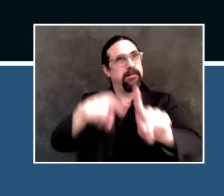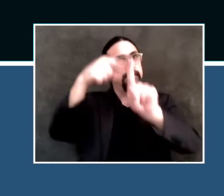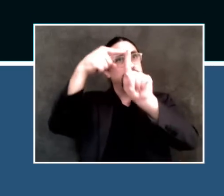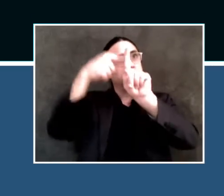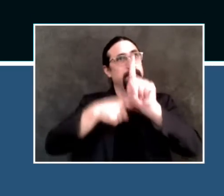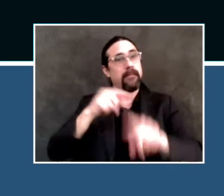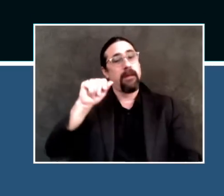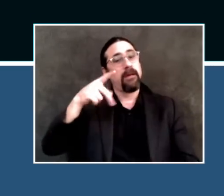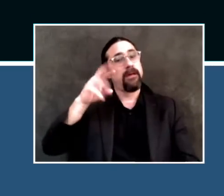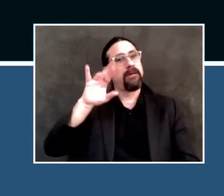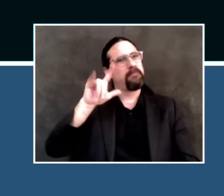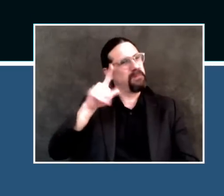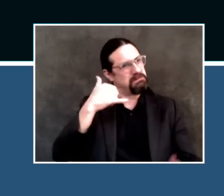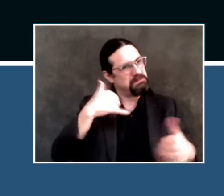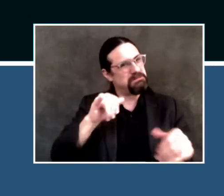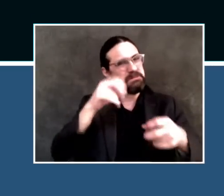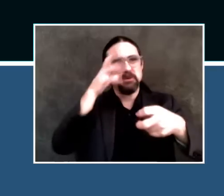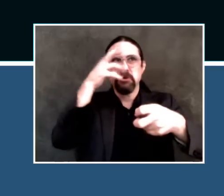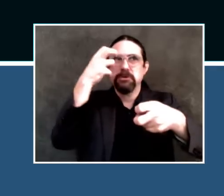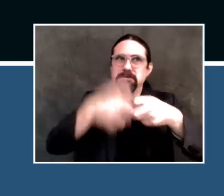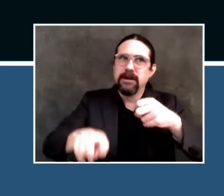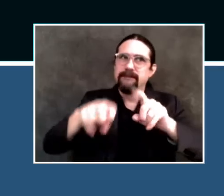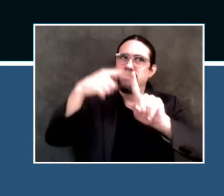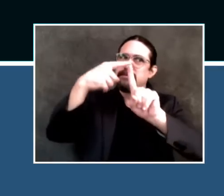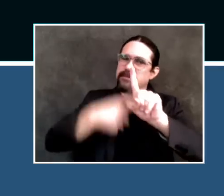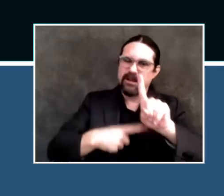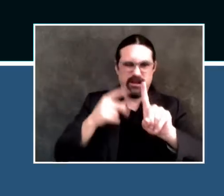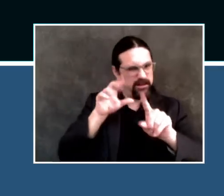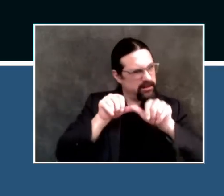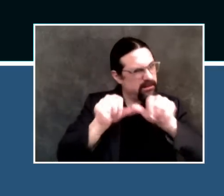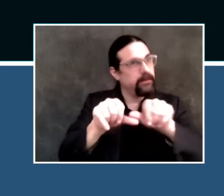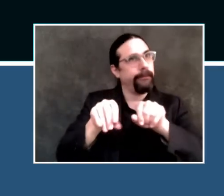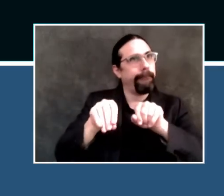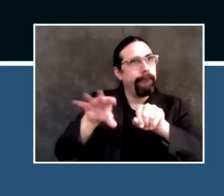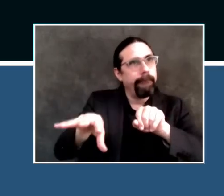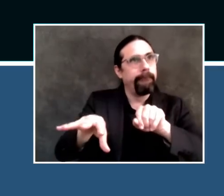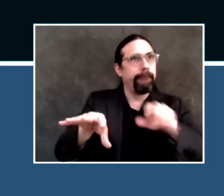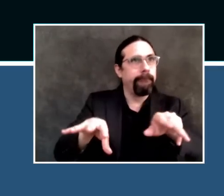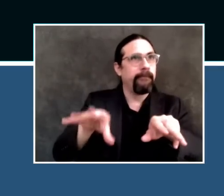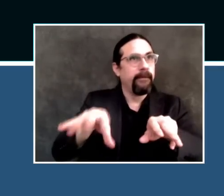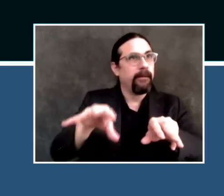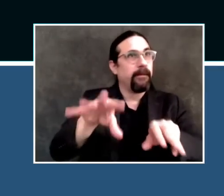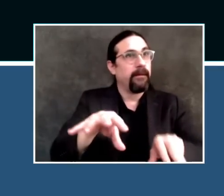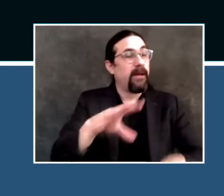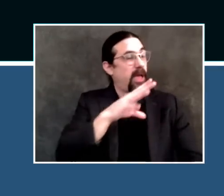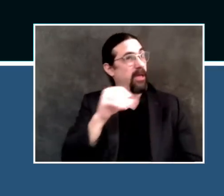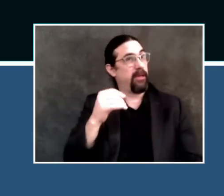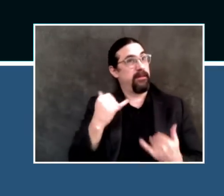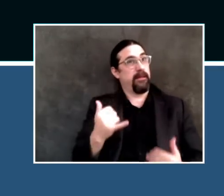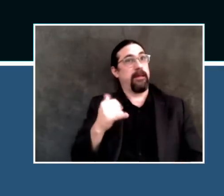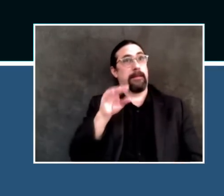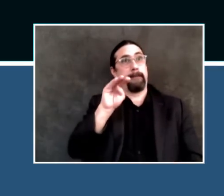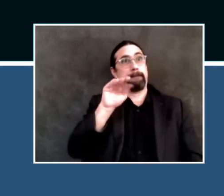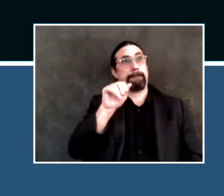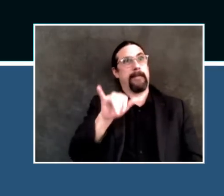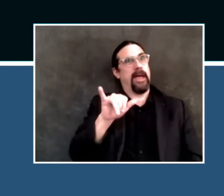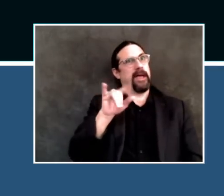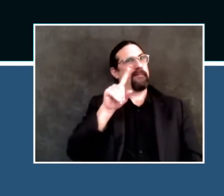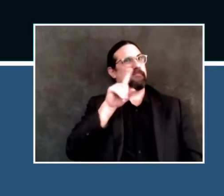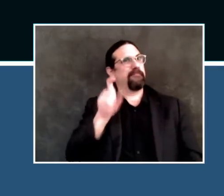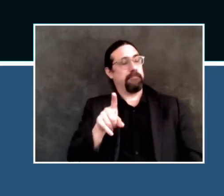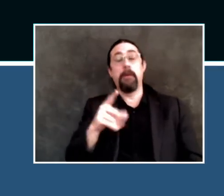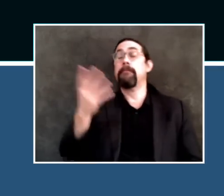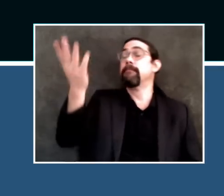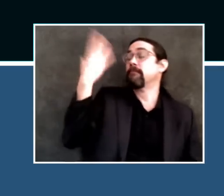tough May. Now, if we continue to make progress, as we've seen at least a beginning of, May might be easier than what